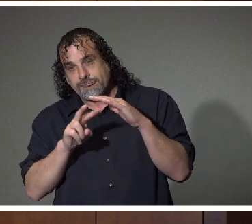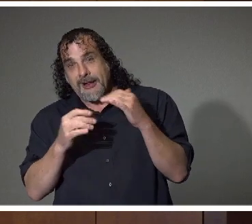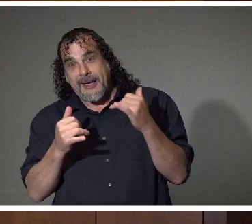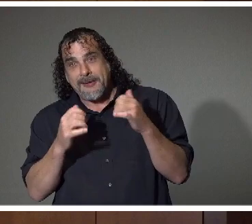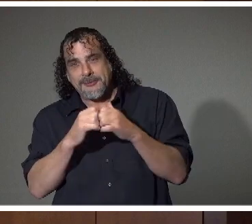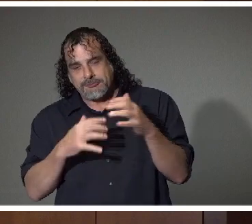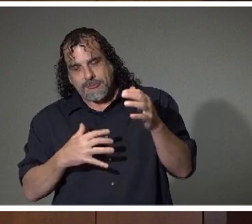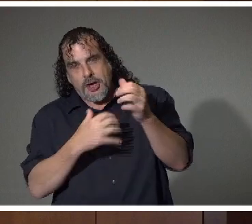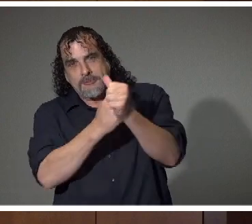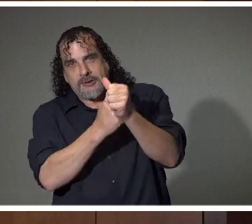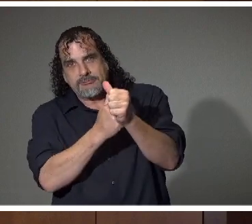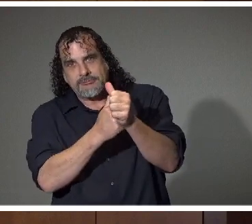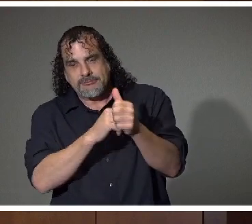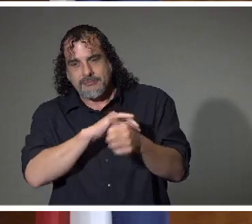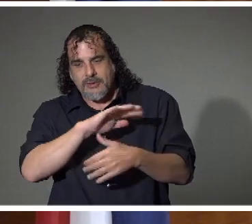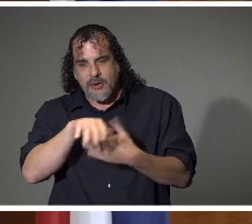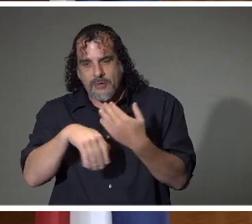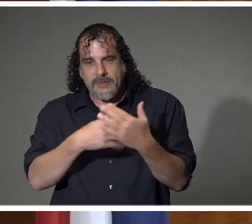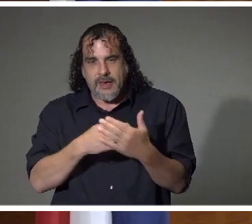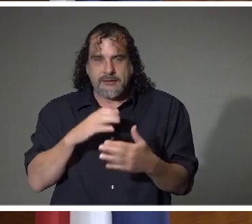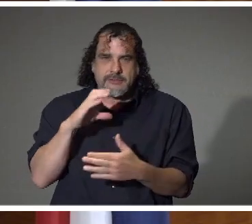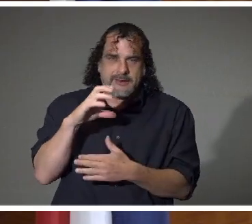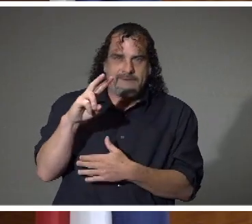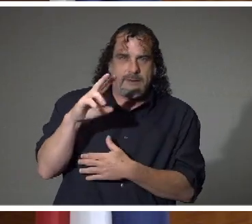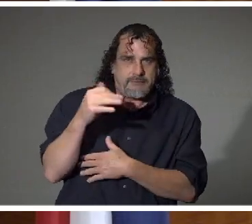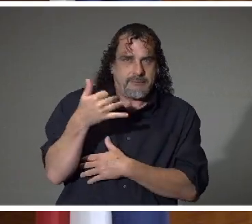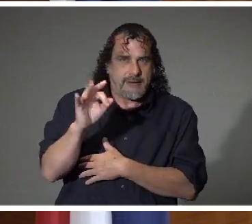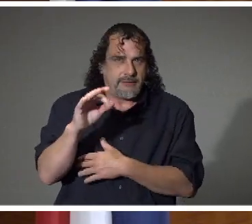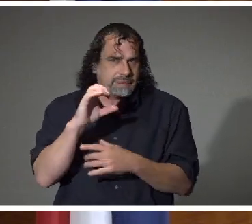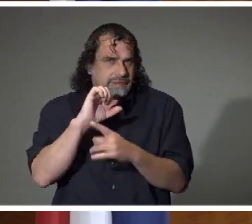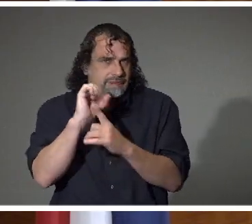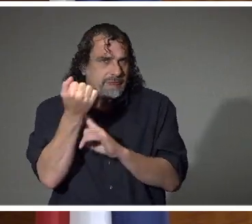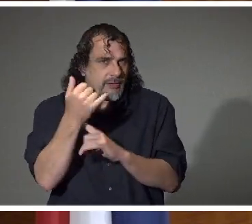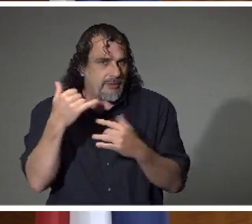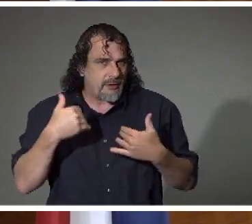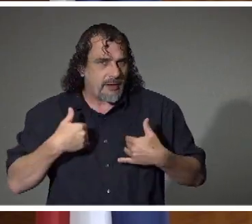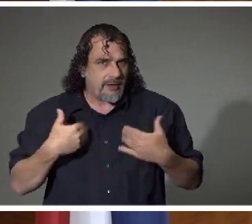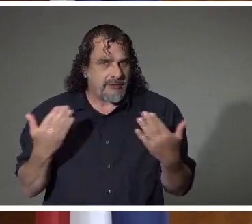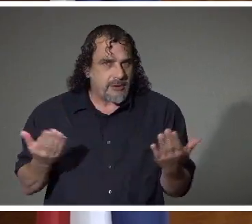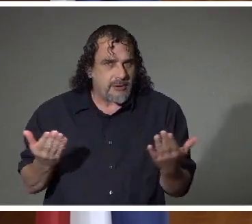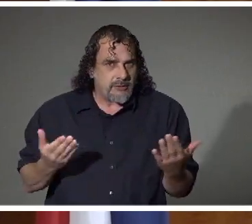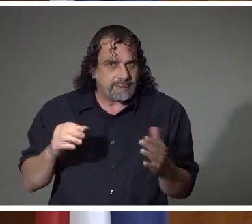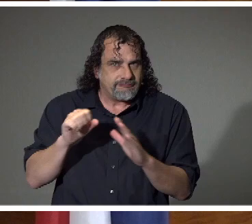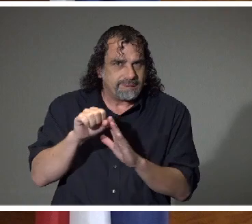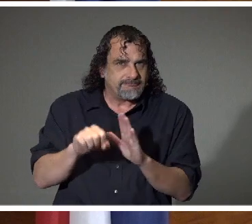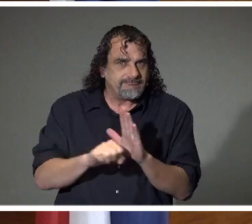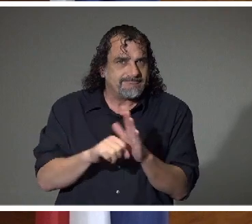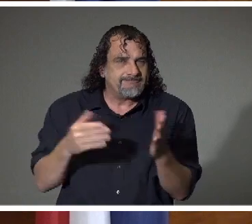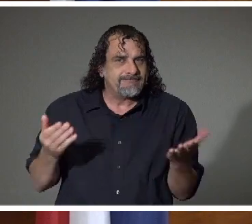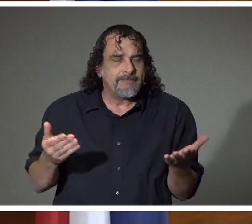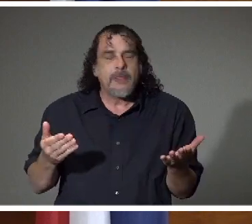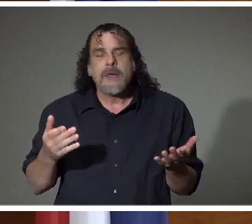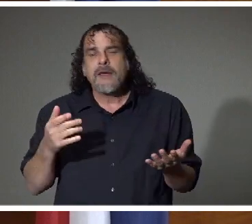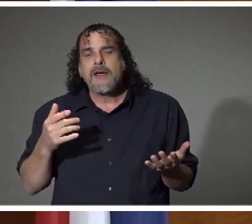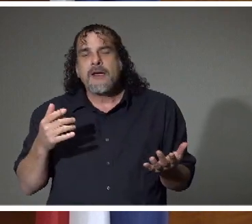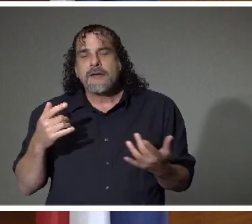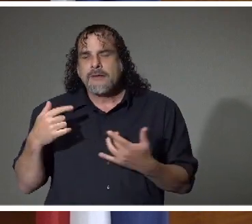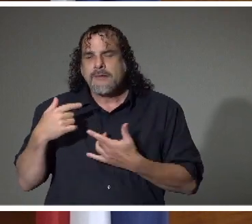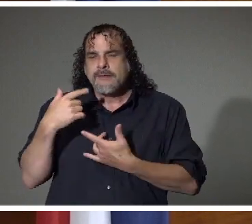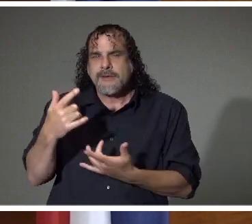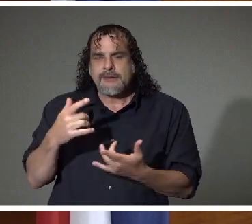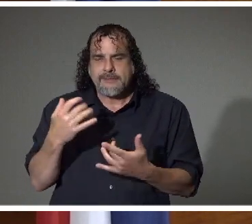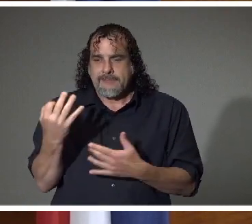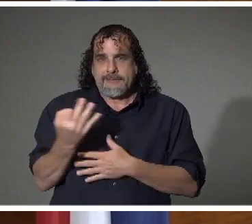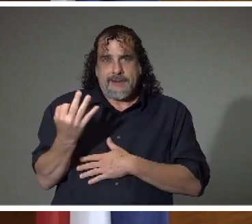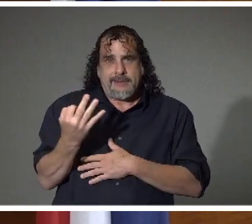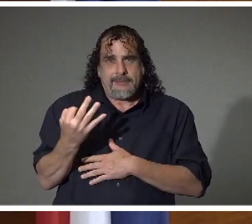an update on the COVID-19 situation in Mississippi. Since I was last with each of